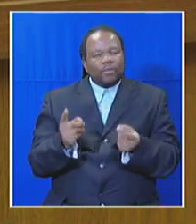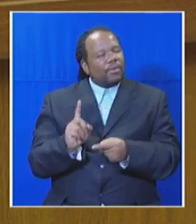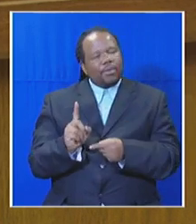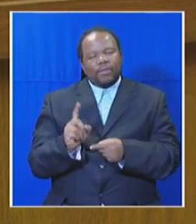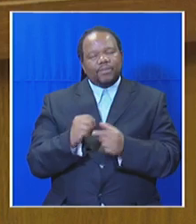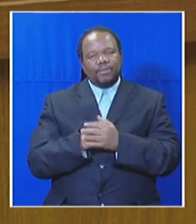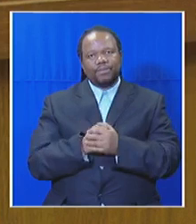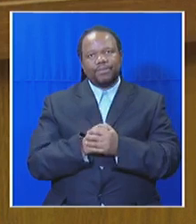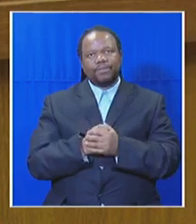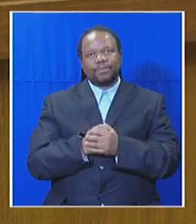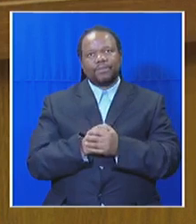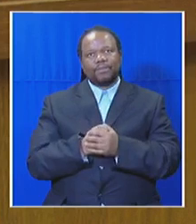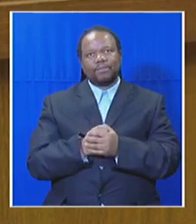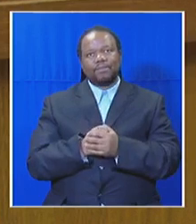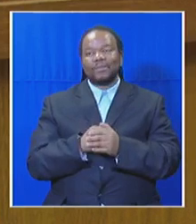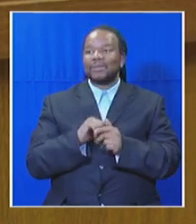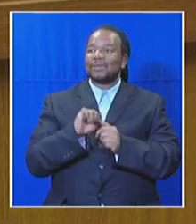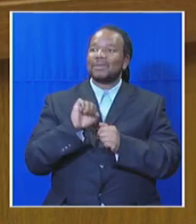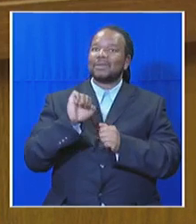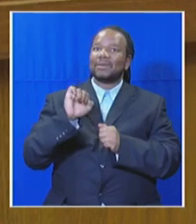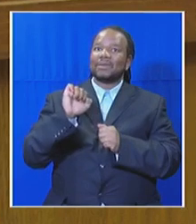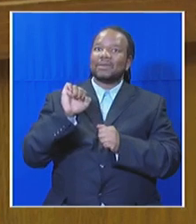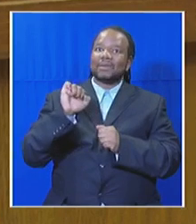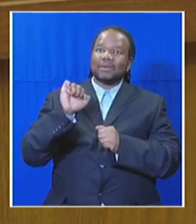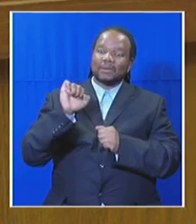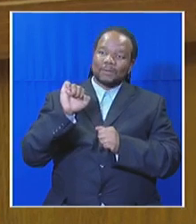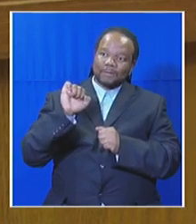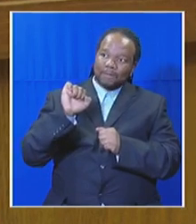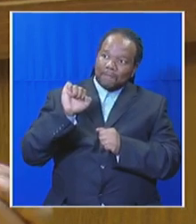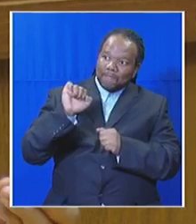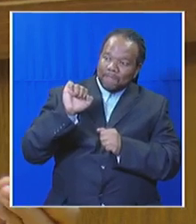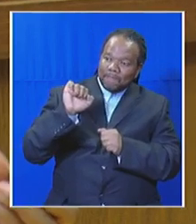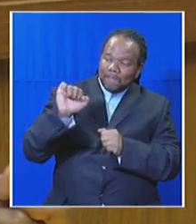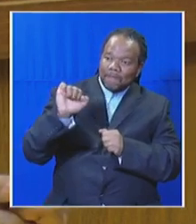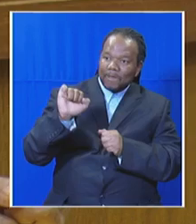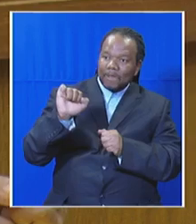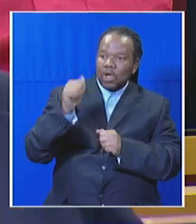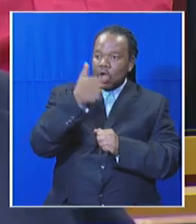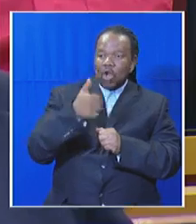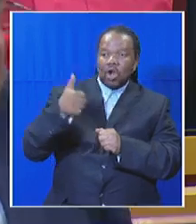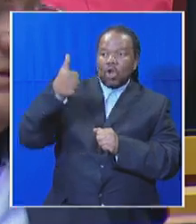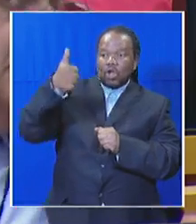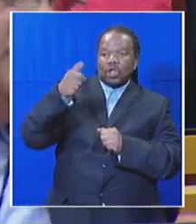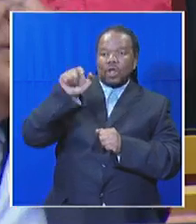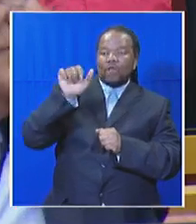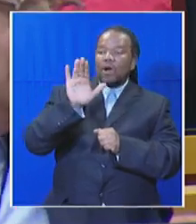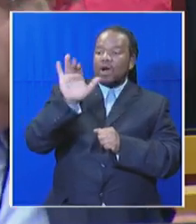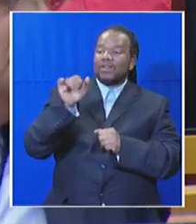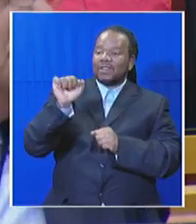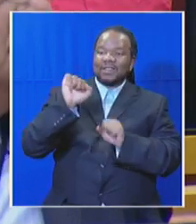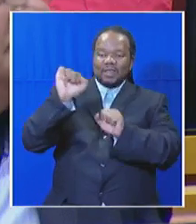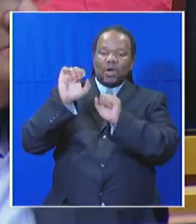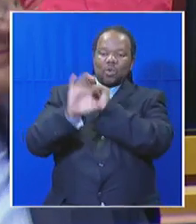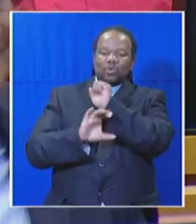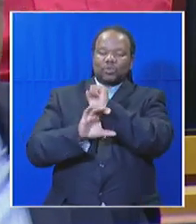Whether the leader of the country who operates within his own constitution, because when we say